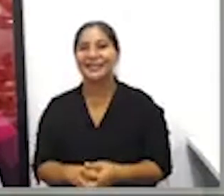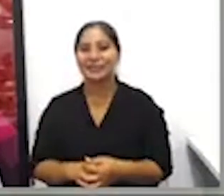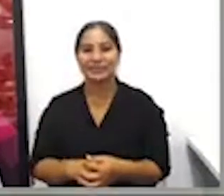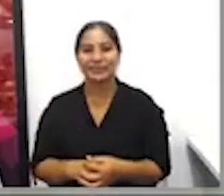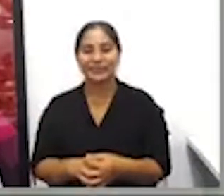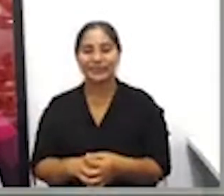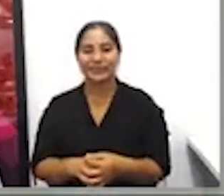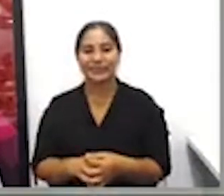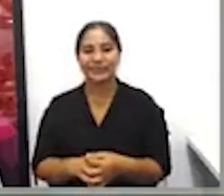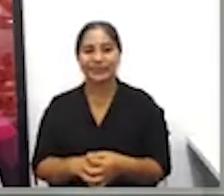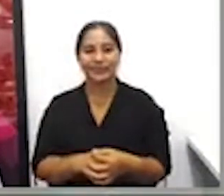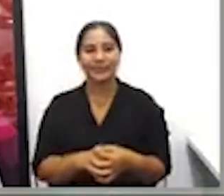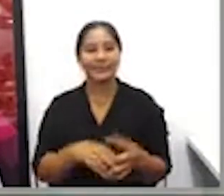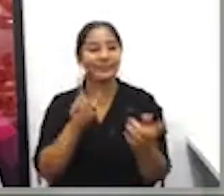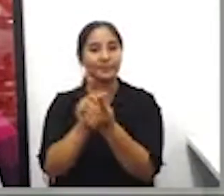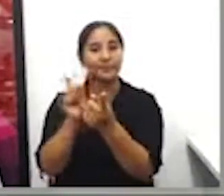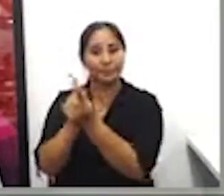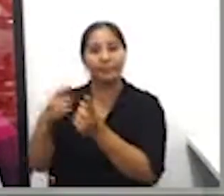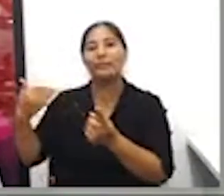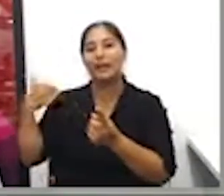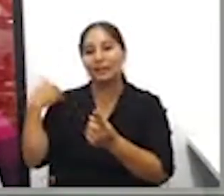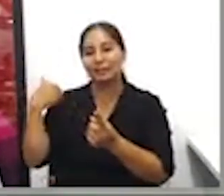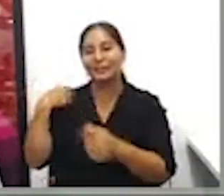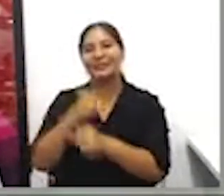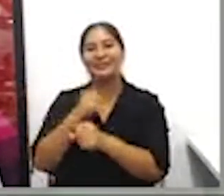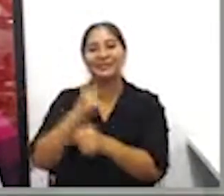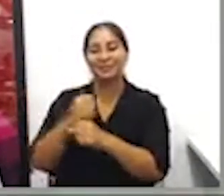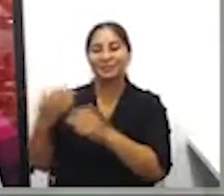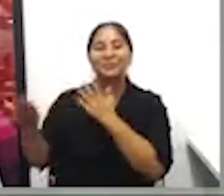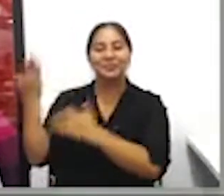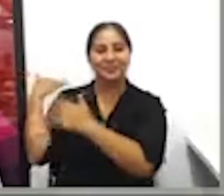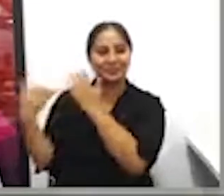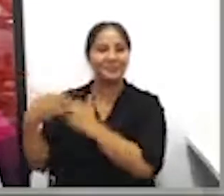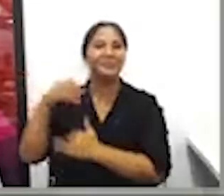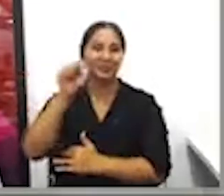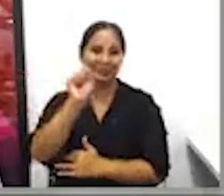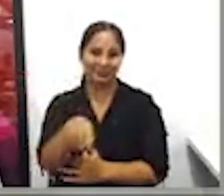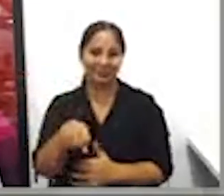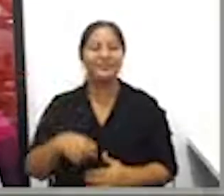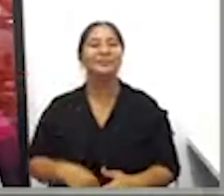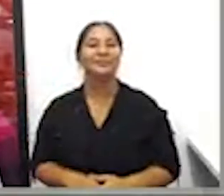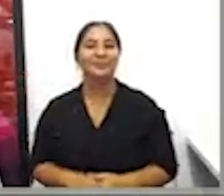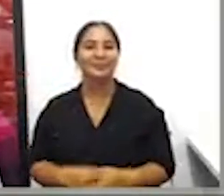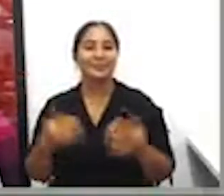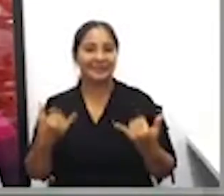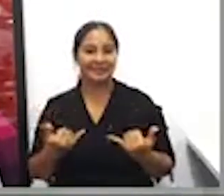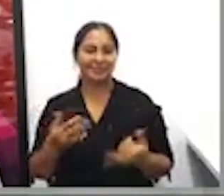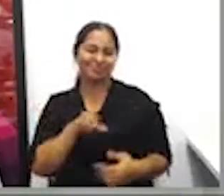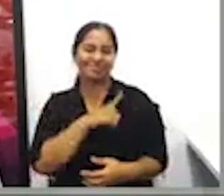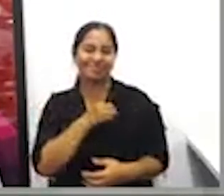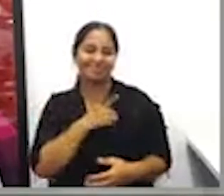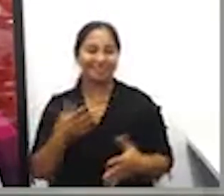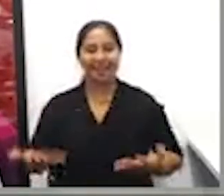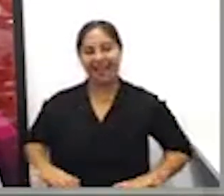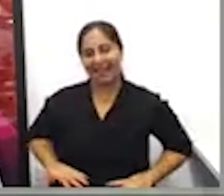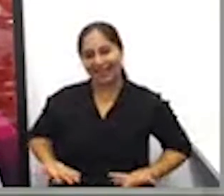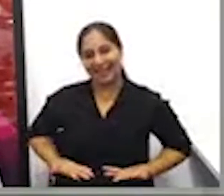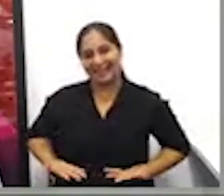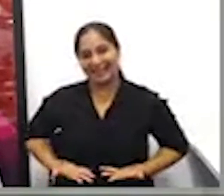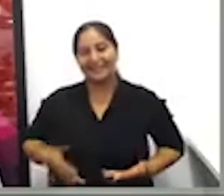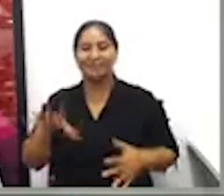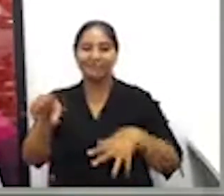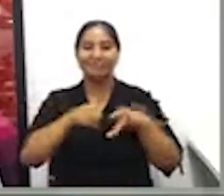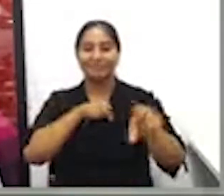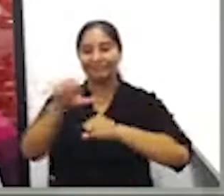hysterical. The secretary thought it was pretty funny too. So yeah, fun matters a lot. But more